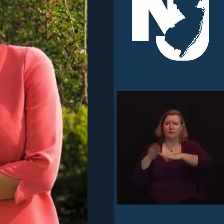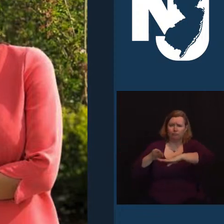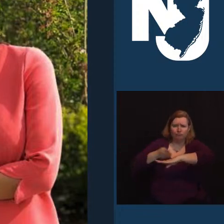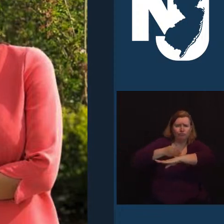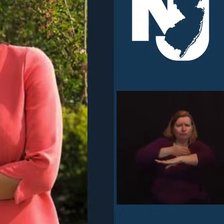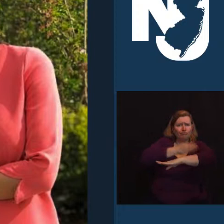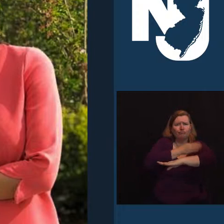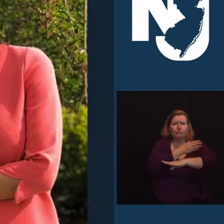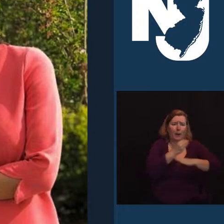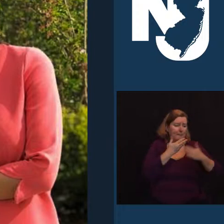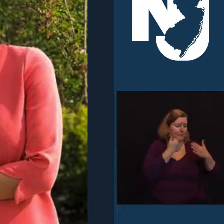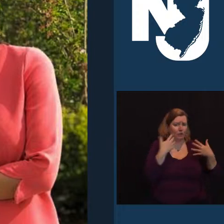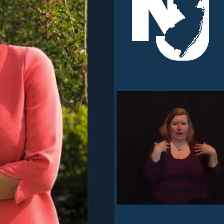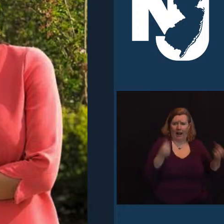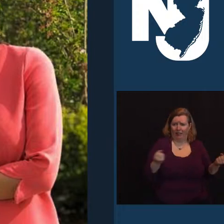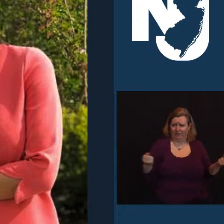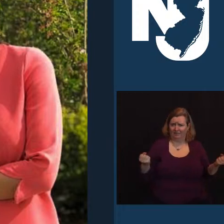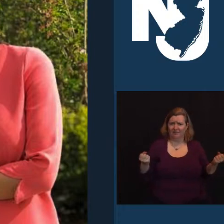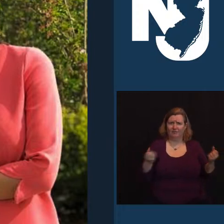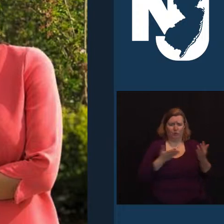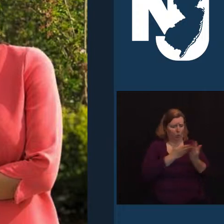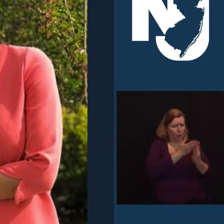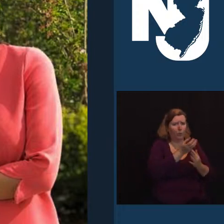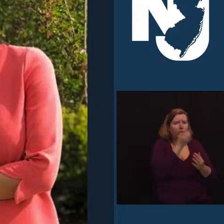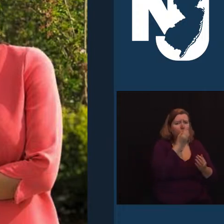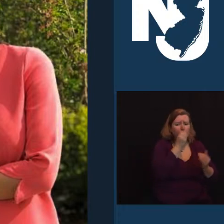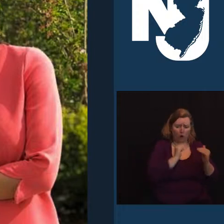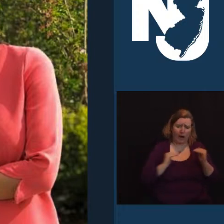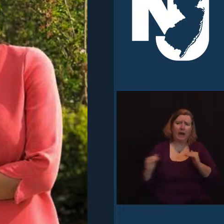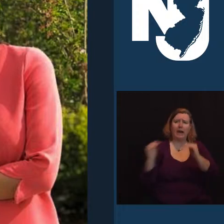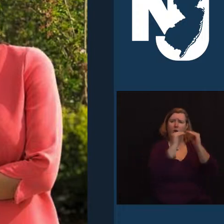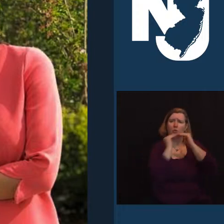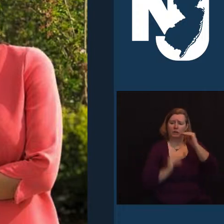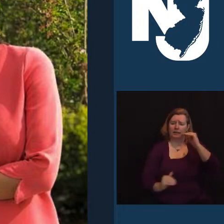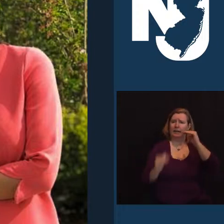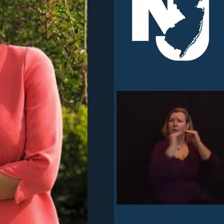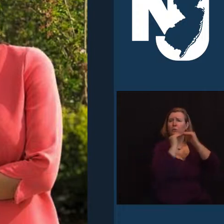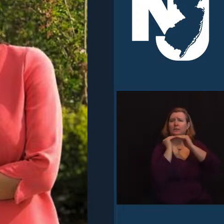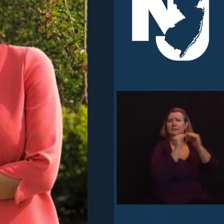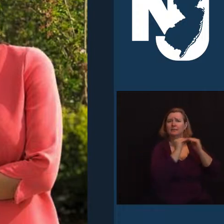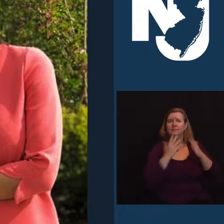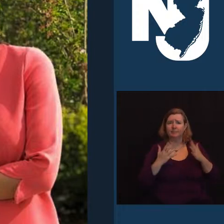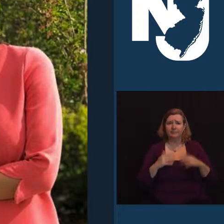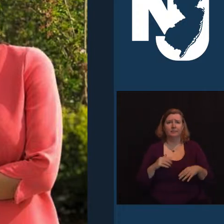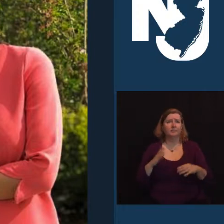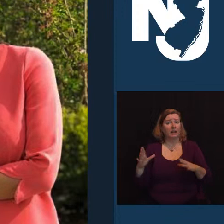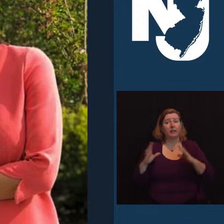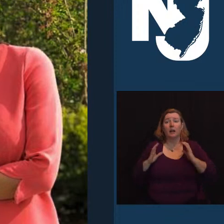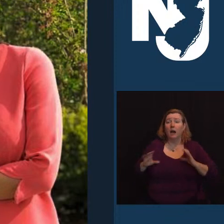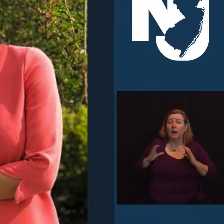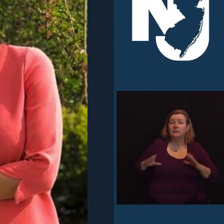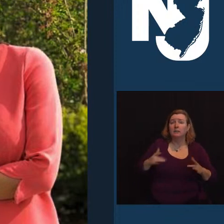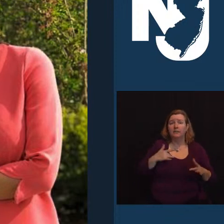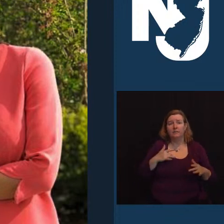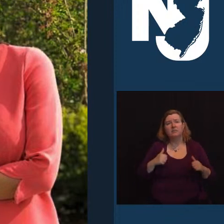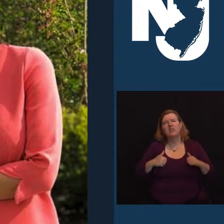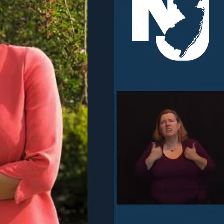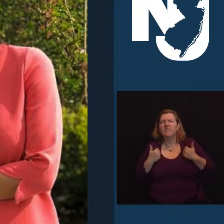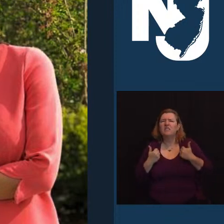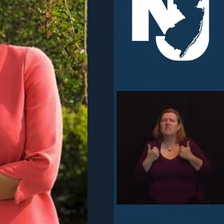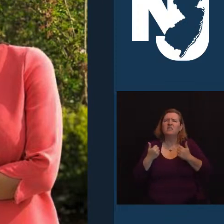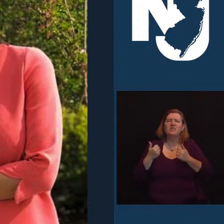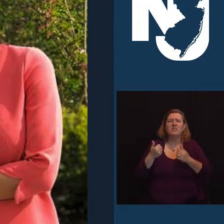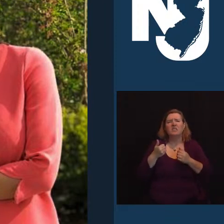better health through food equity on the other. Most of Coalition Equity's clients live in marginalized communities and